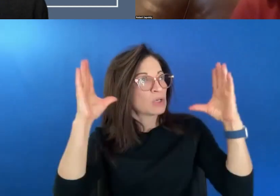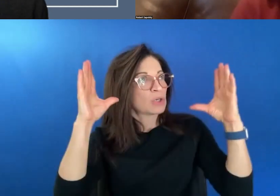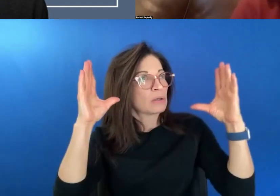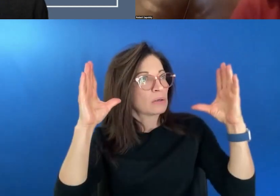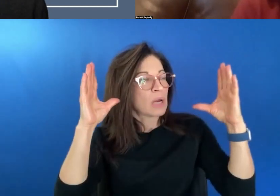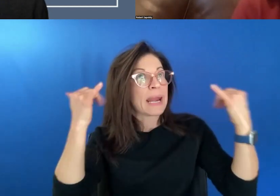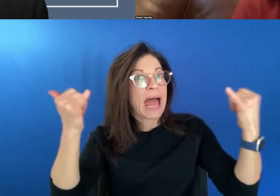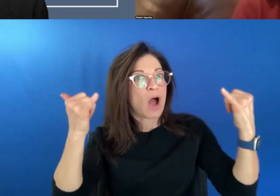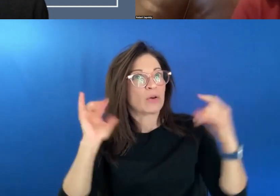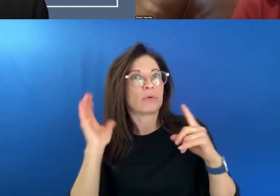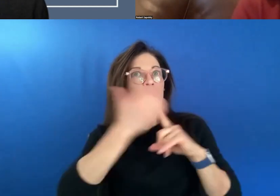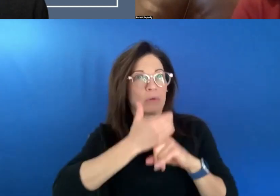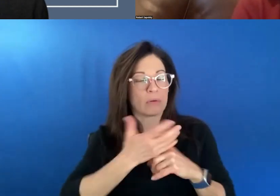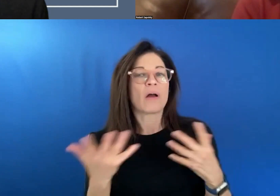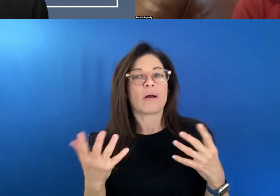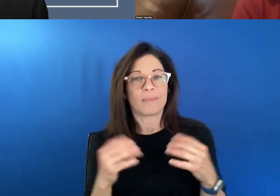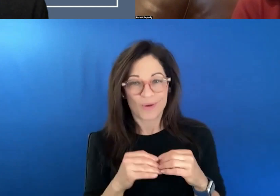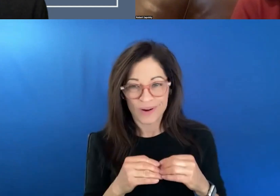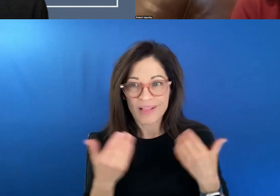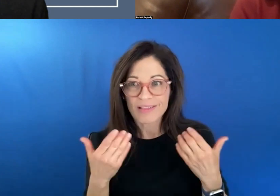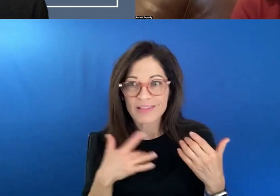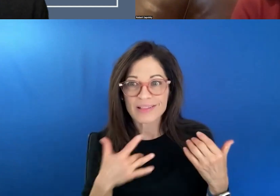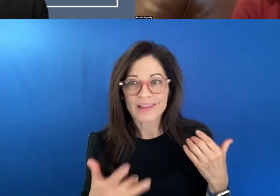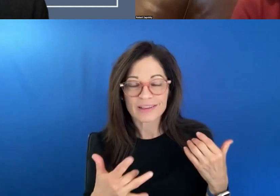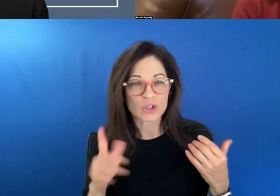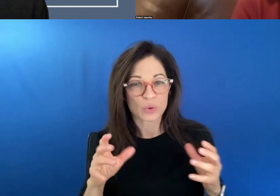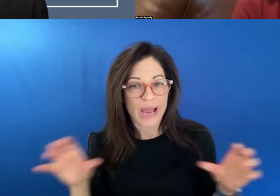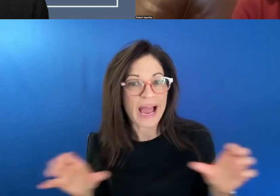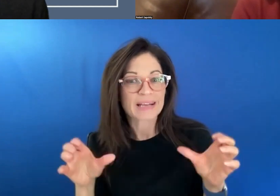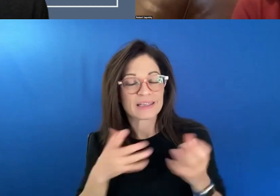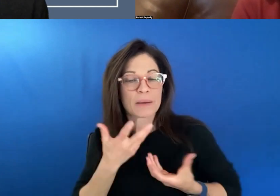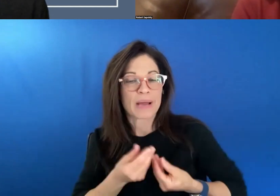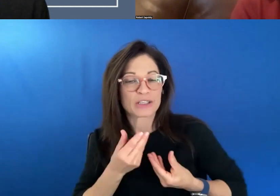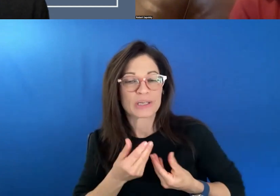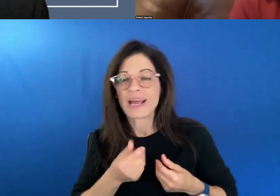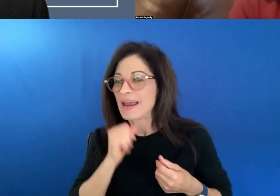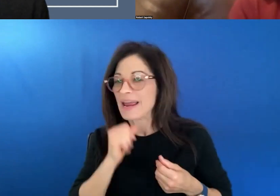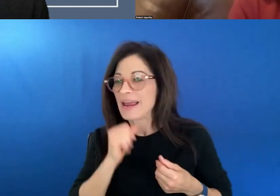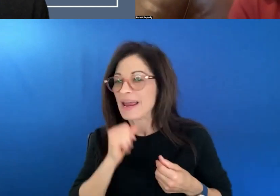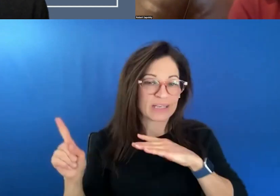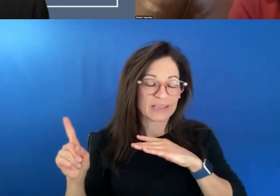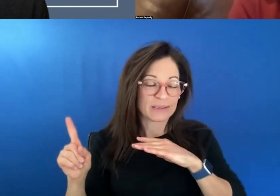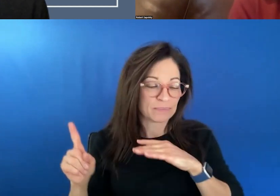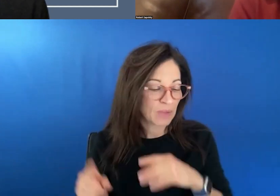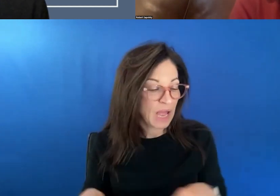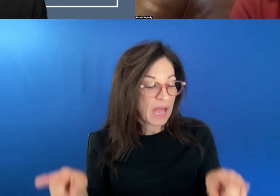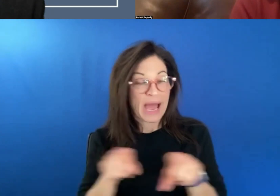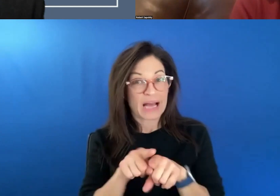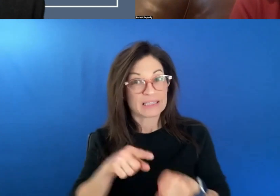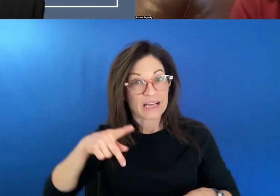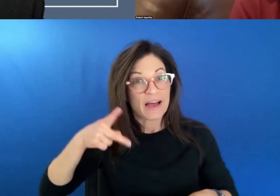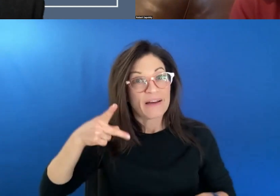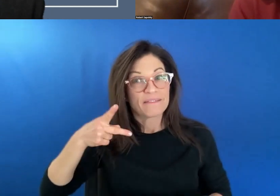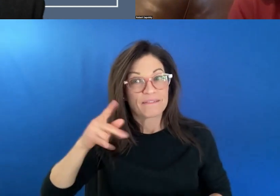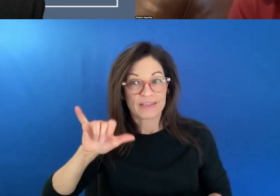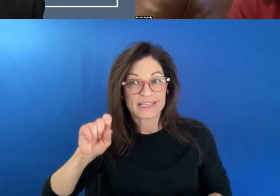you in the position where you're much likely to act compassionately rather than fleeing. And as a physiologist, I'm